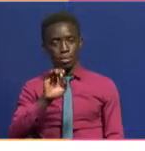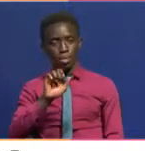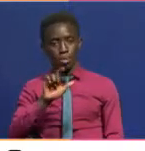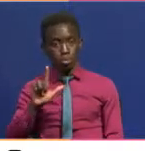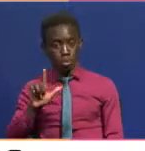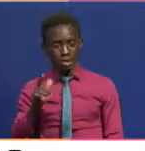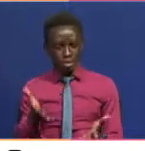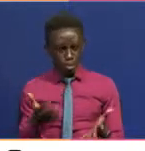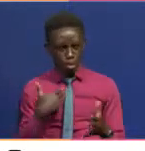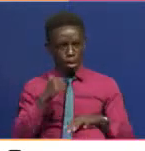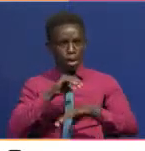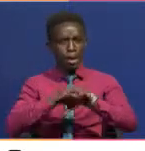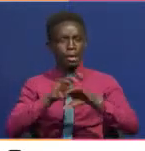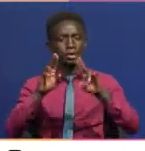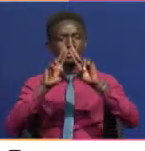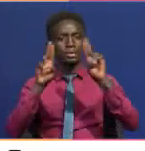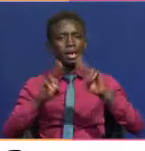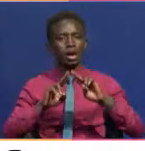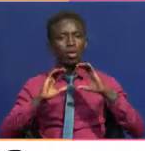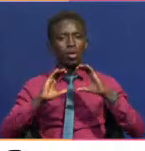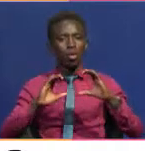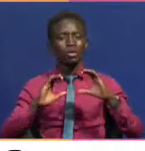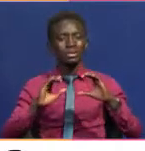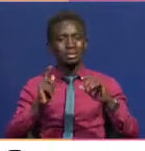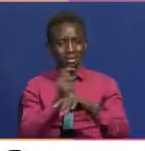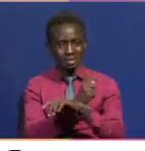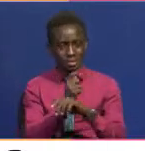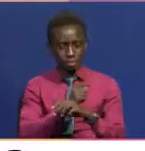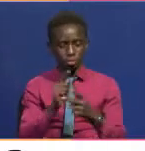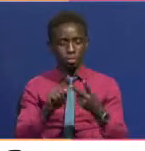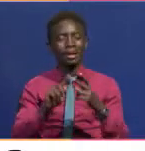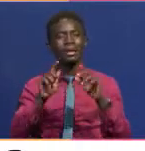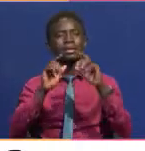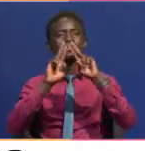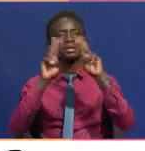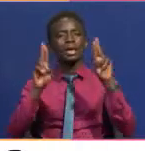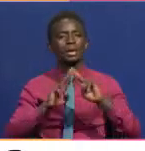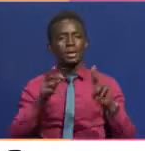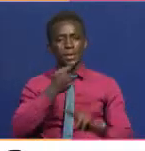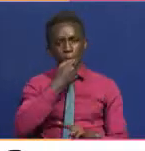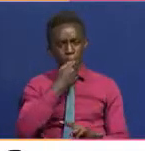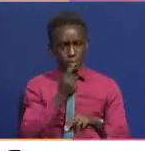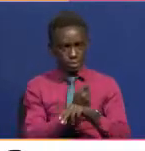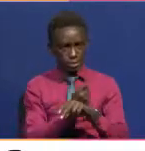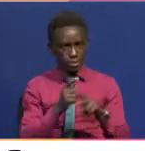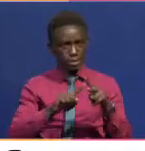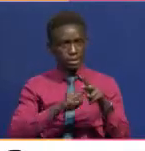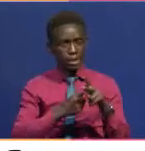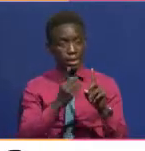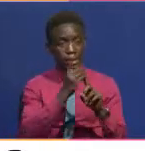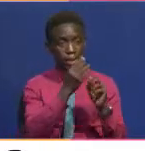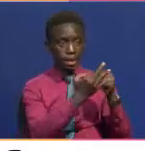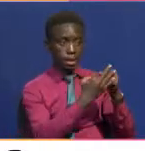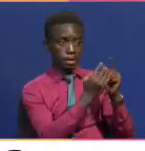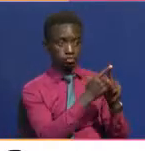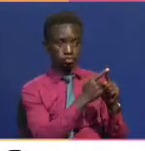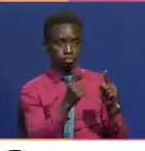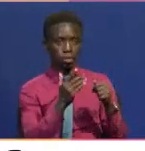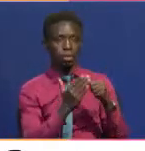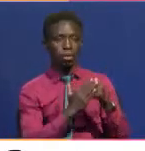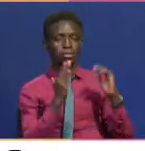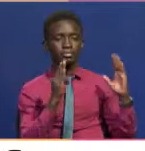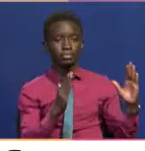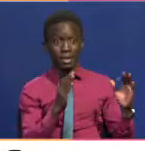training and the international referee training. So these will happen starting on the 8th and on the 9th. And so if